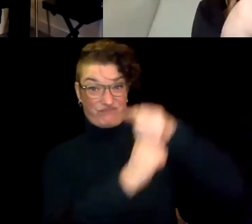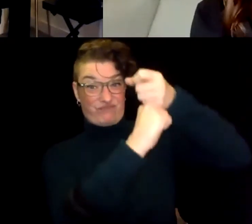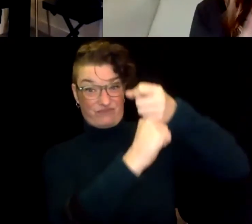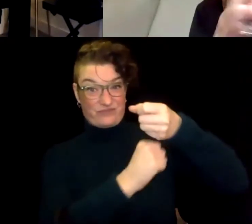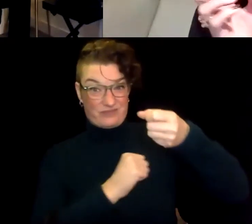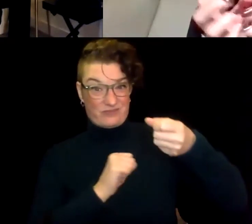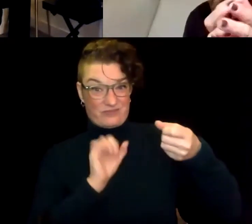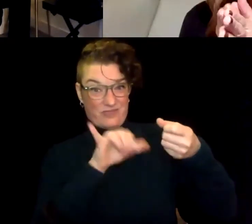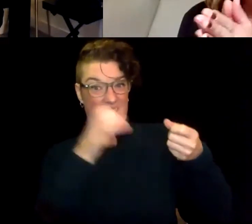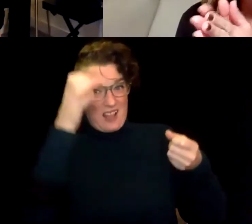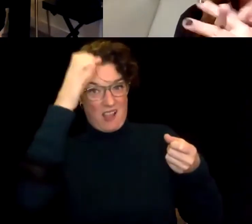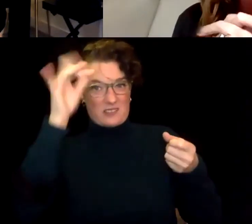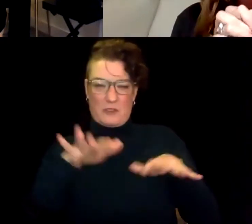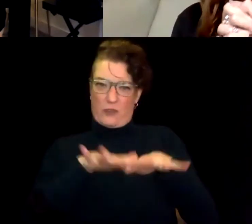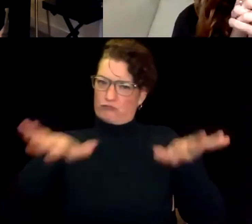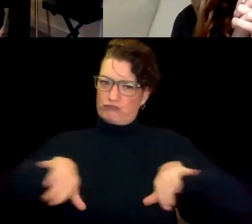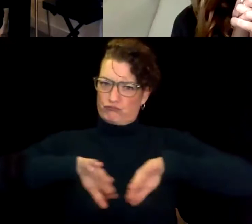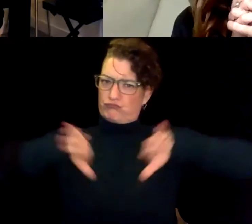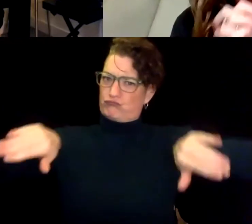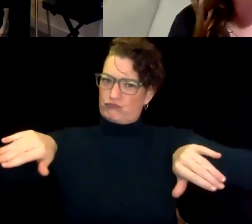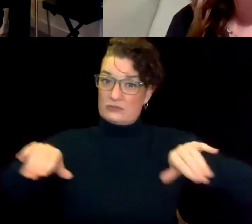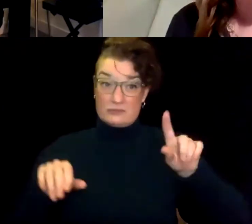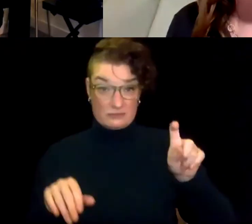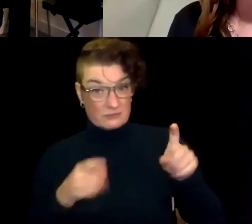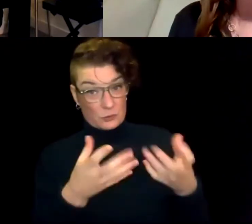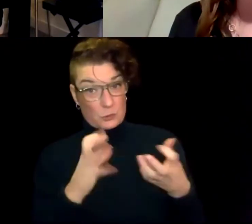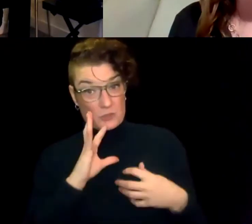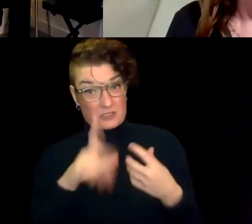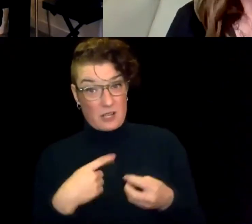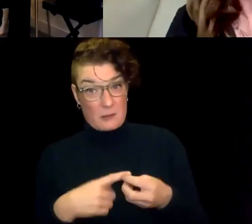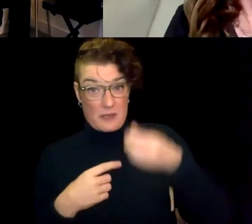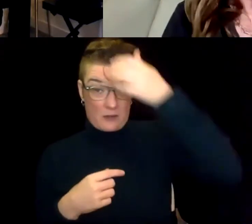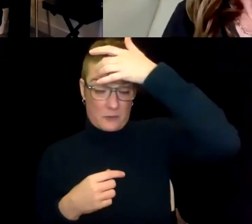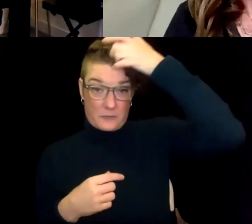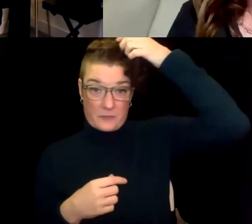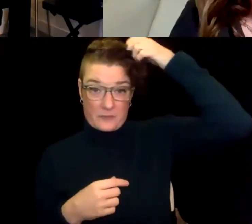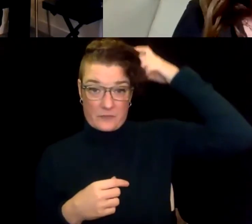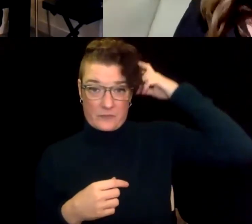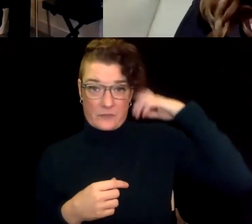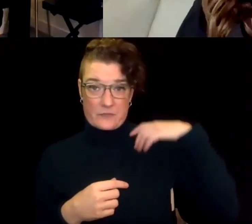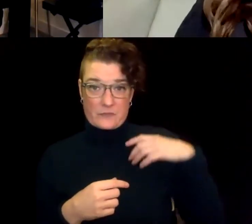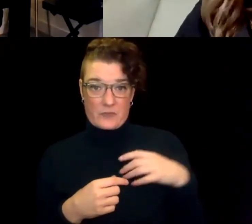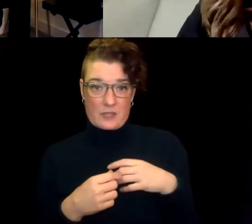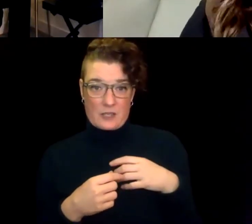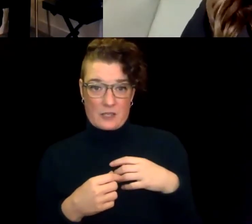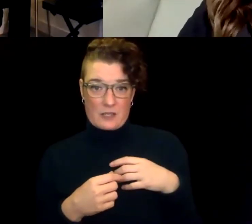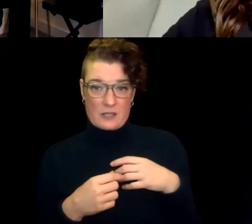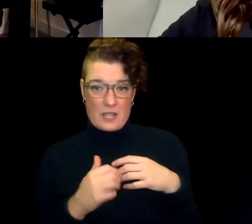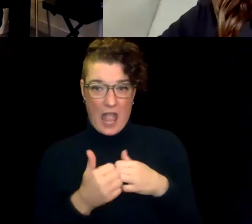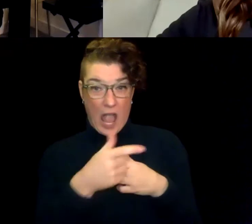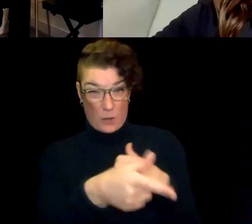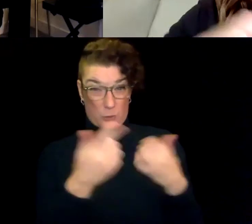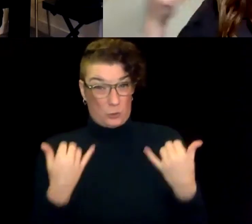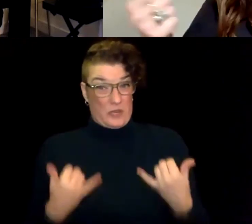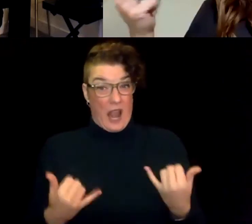creation of these distinct categories. Do you want to talk about sort of like how you think now